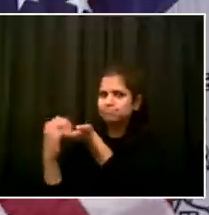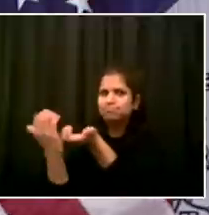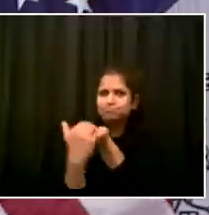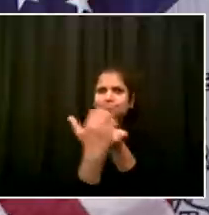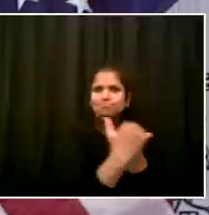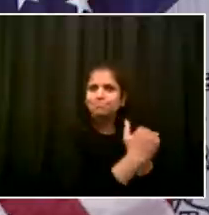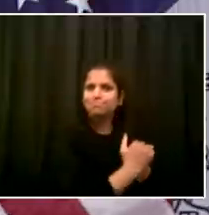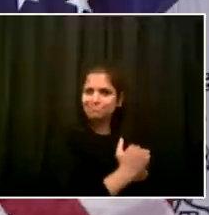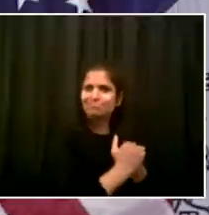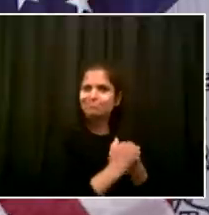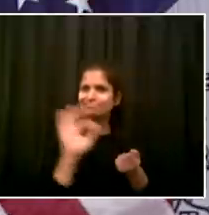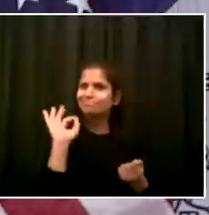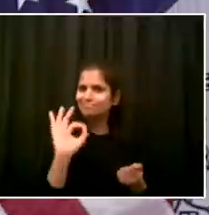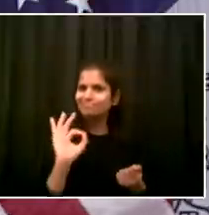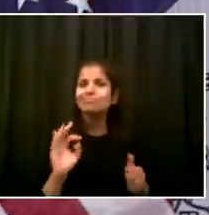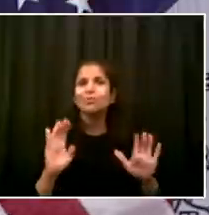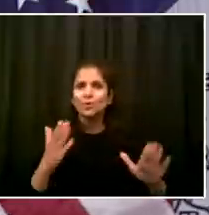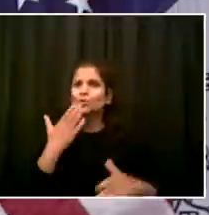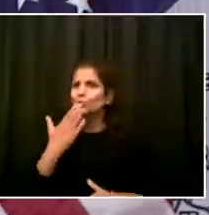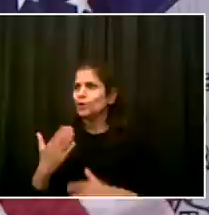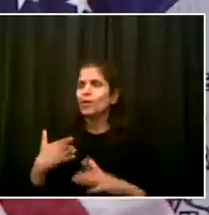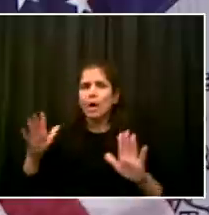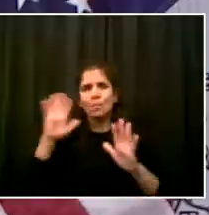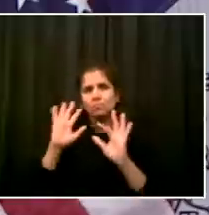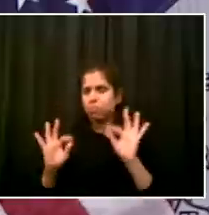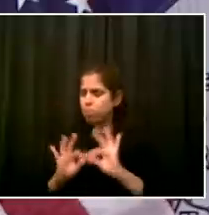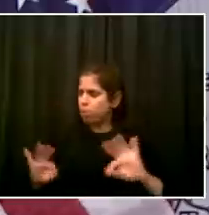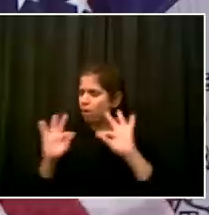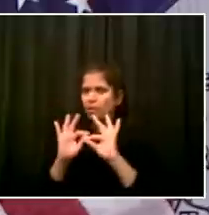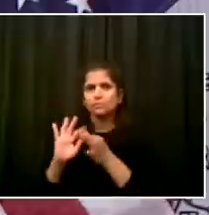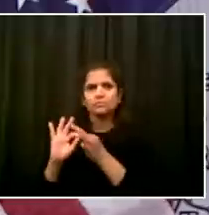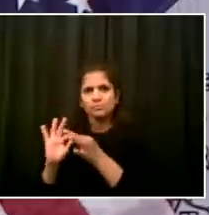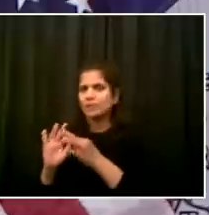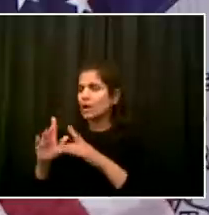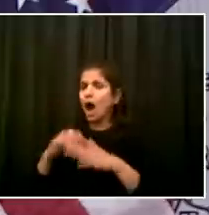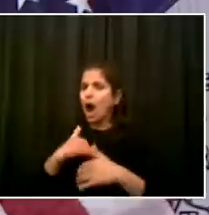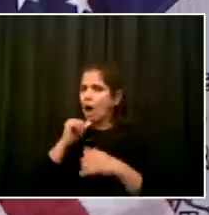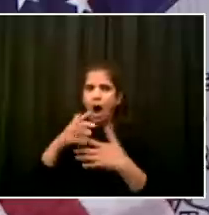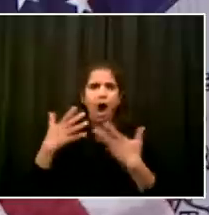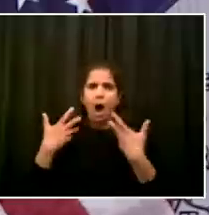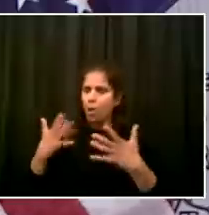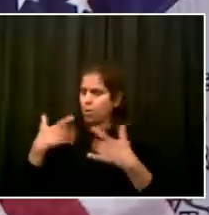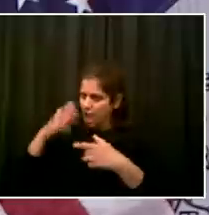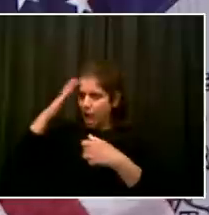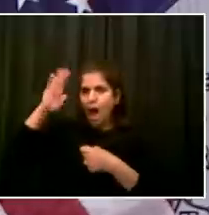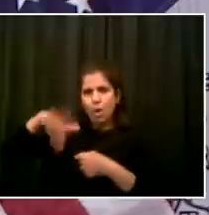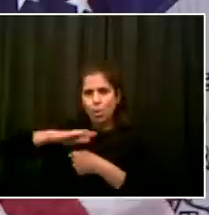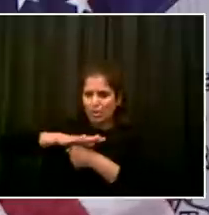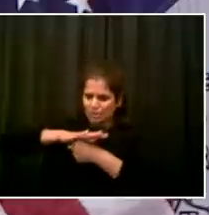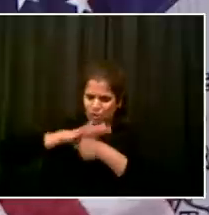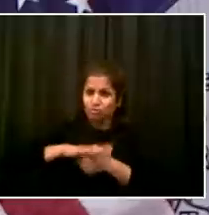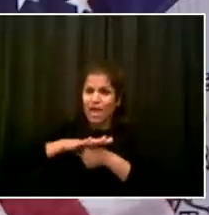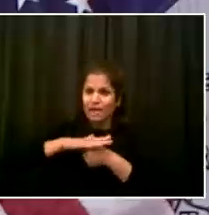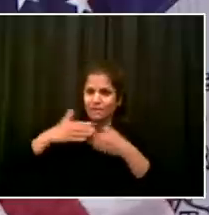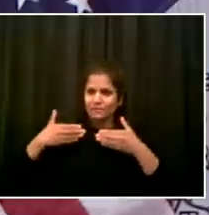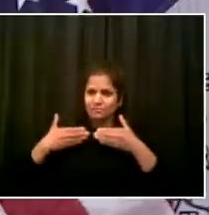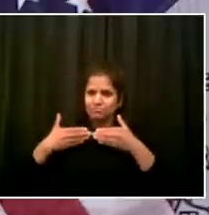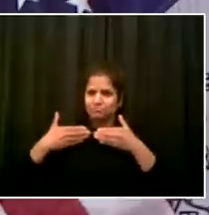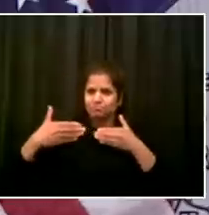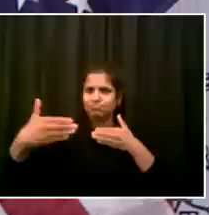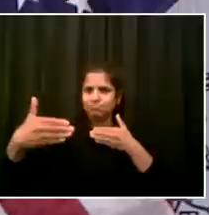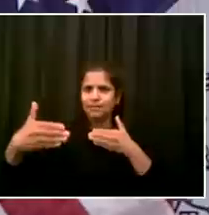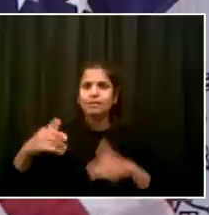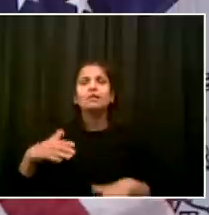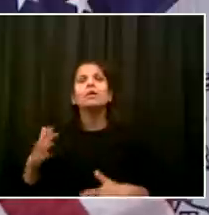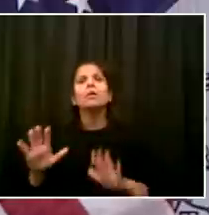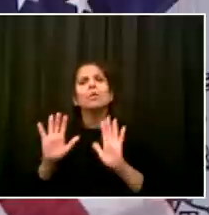Yorkers. So I think what you're going to see this weekend is continued. You'll see a high visibility of NYPD employees